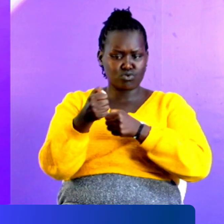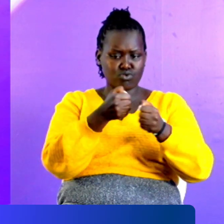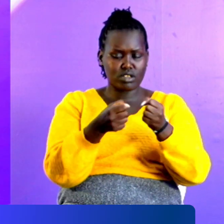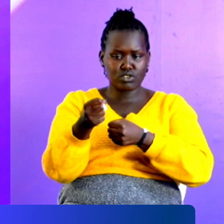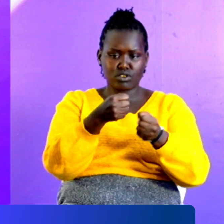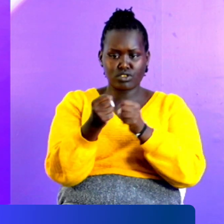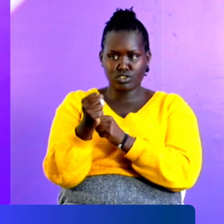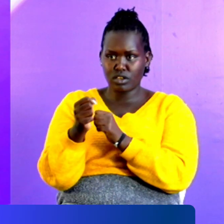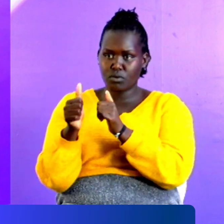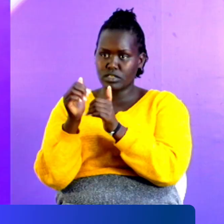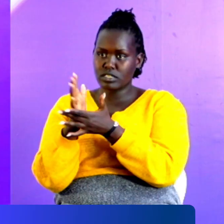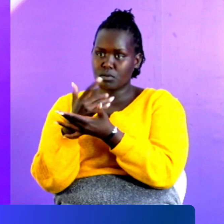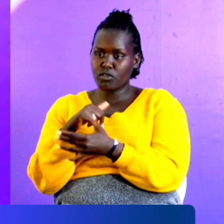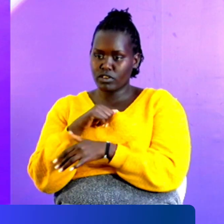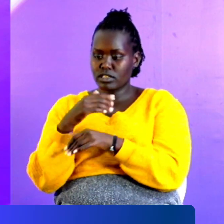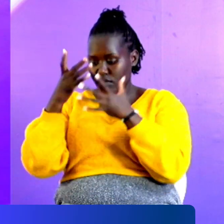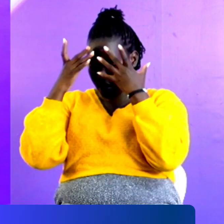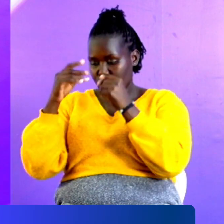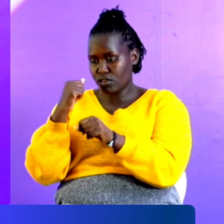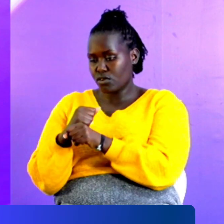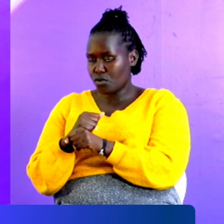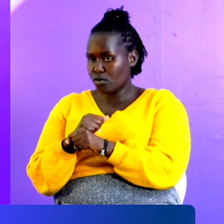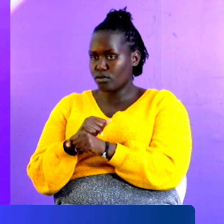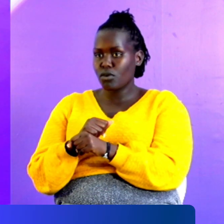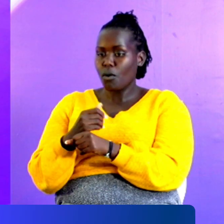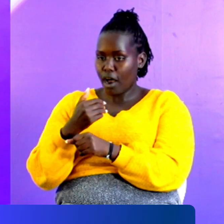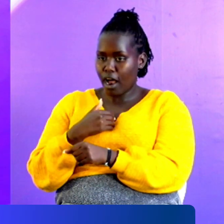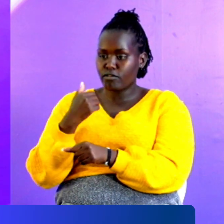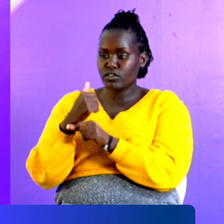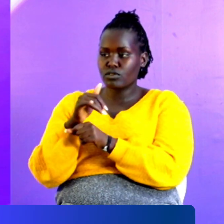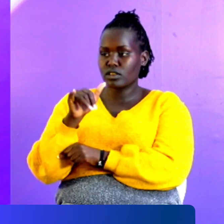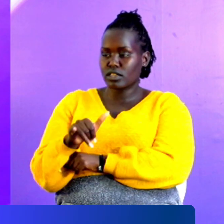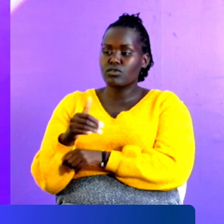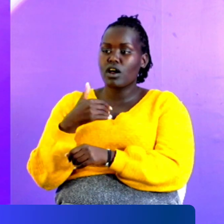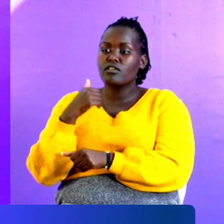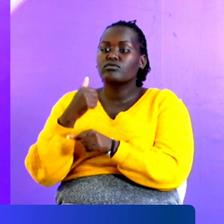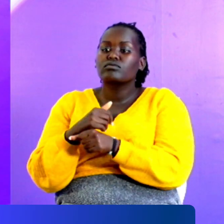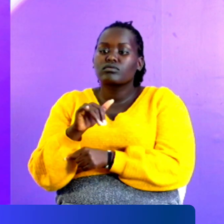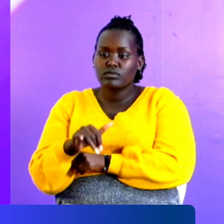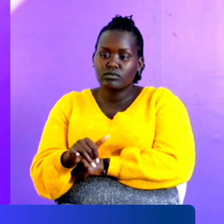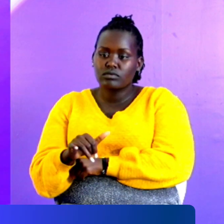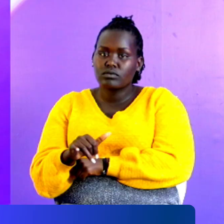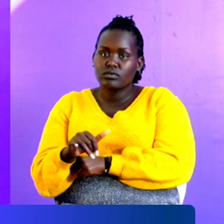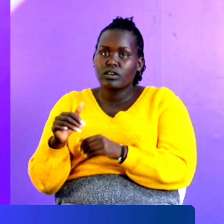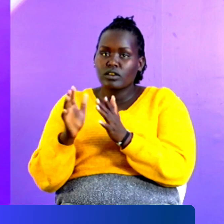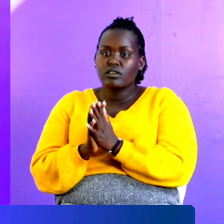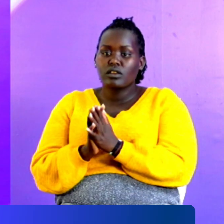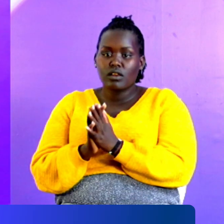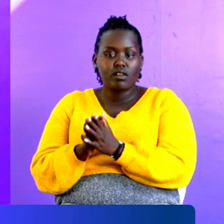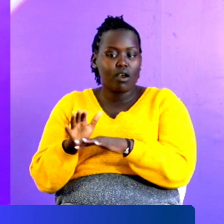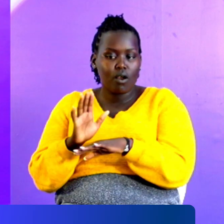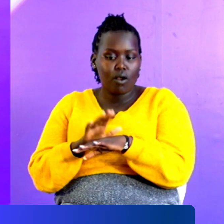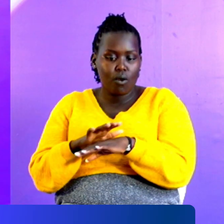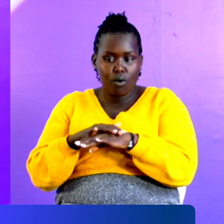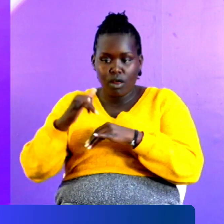to do. Because no one is going to do it, we have to do it. You understand? Yeah. We have to do it. And it's going to be a very pretty